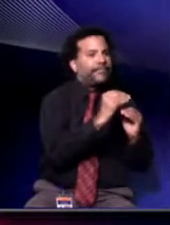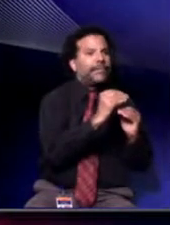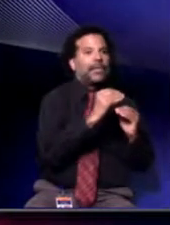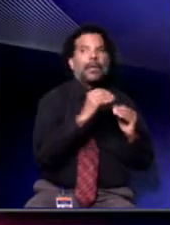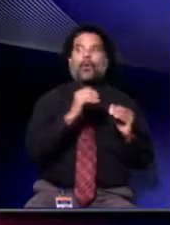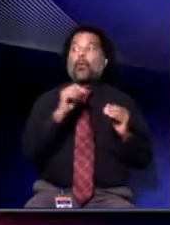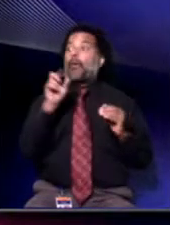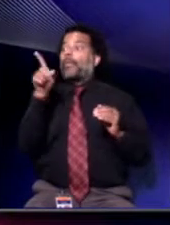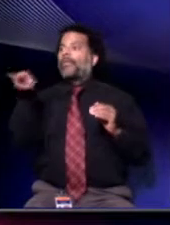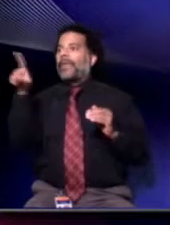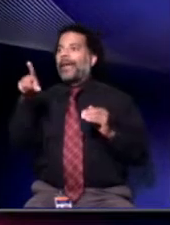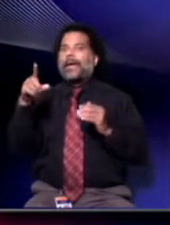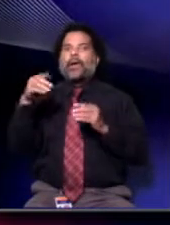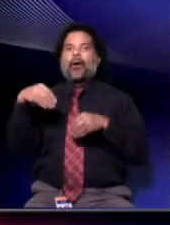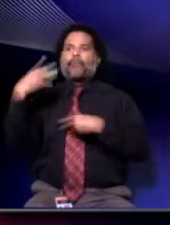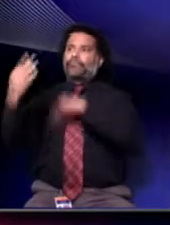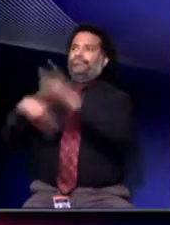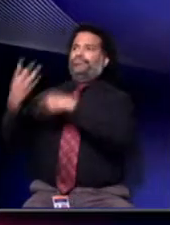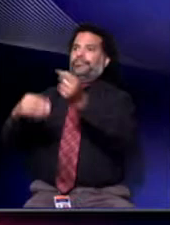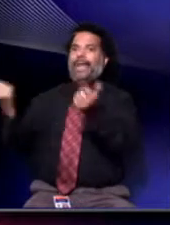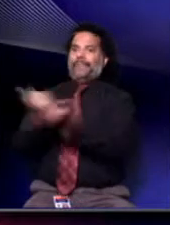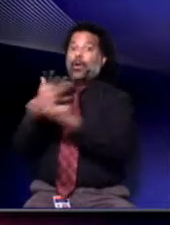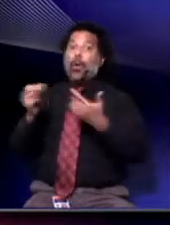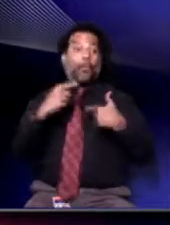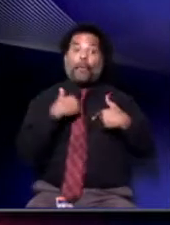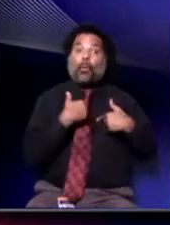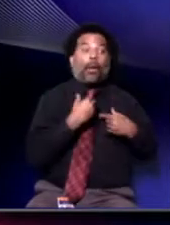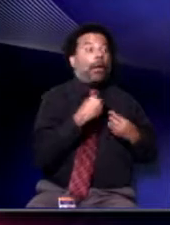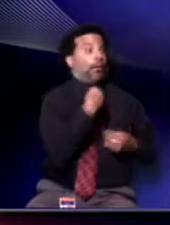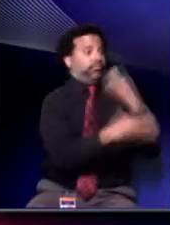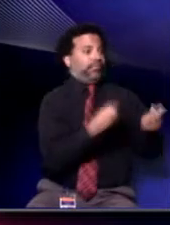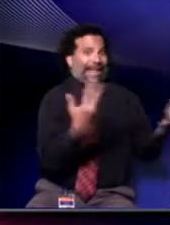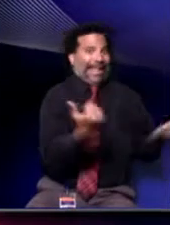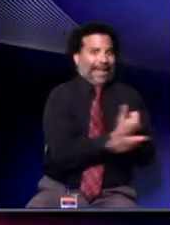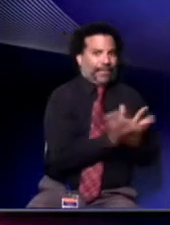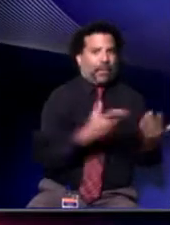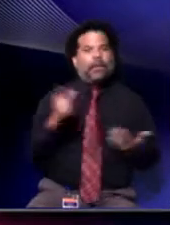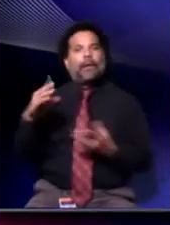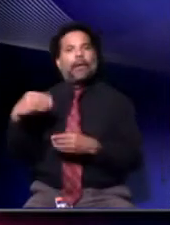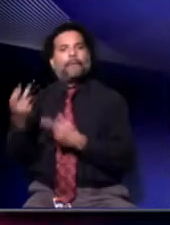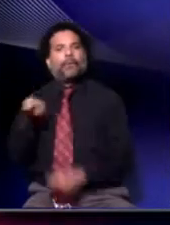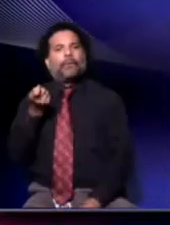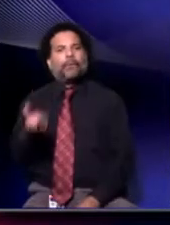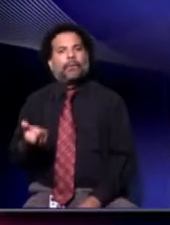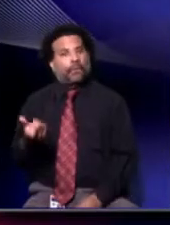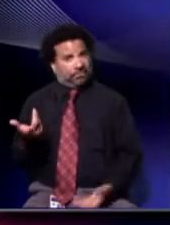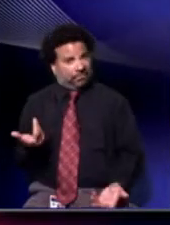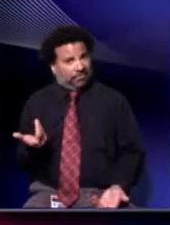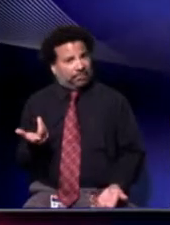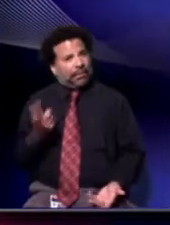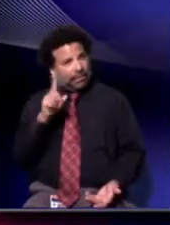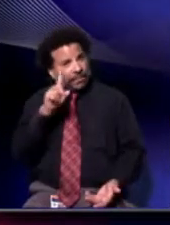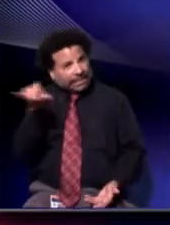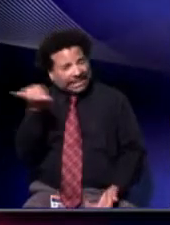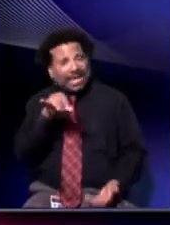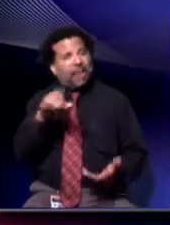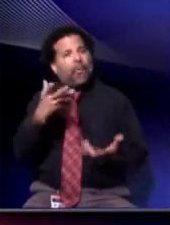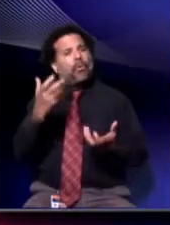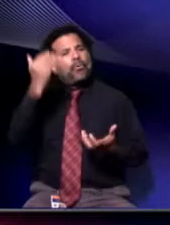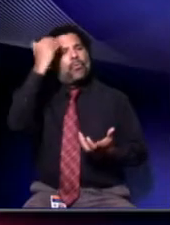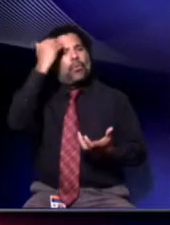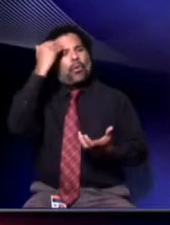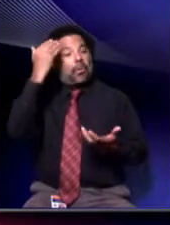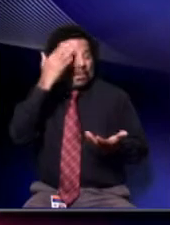that are we doing everything we can to give our kids the best services for the amount of money that